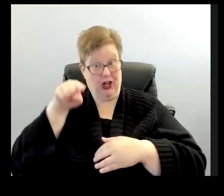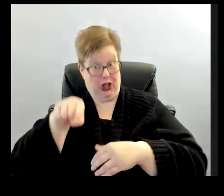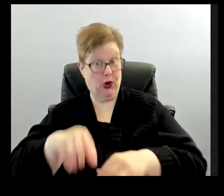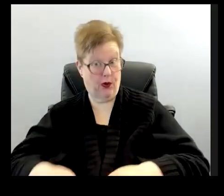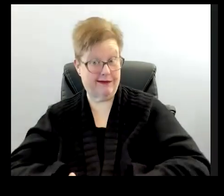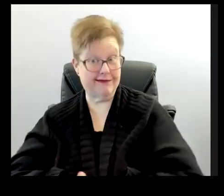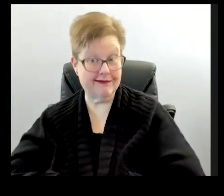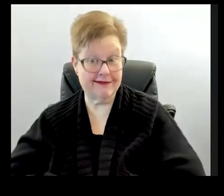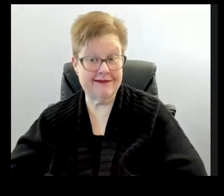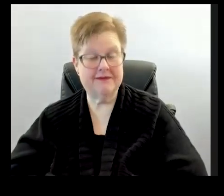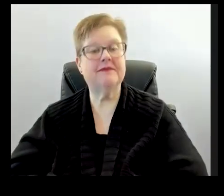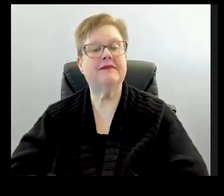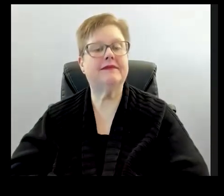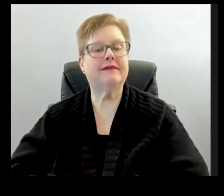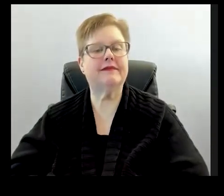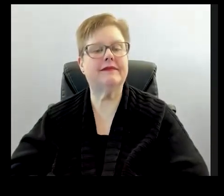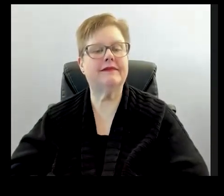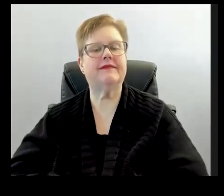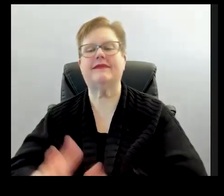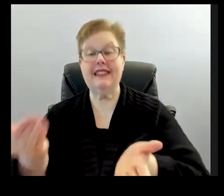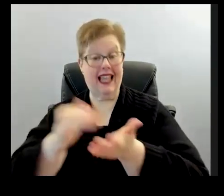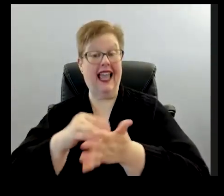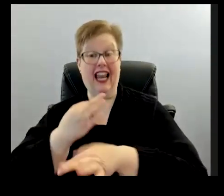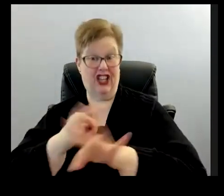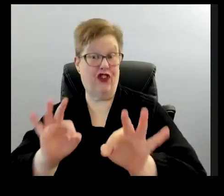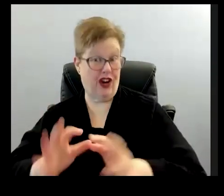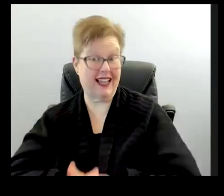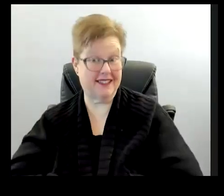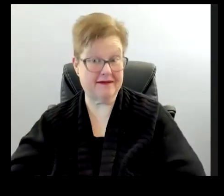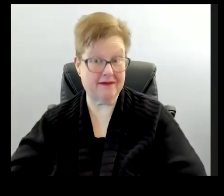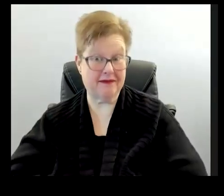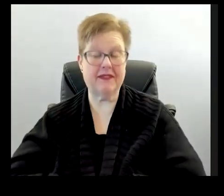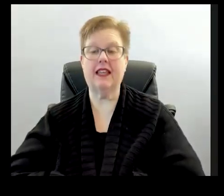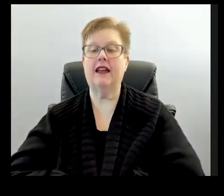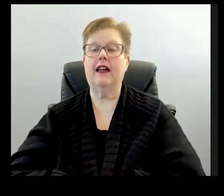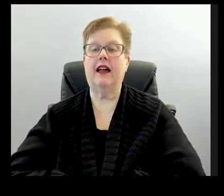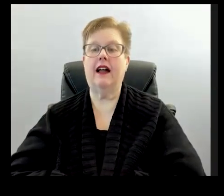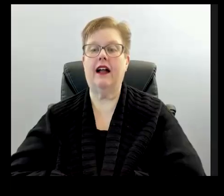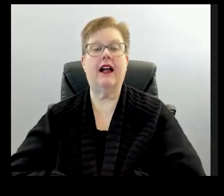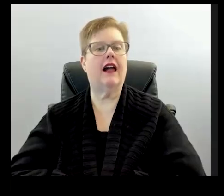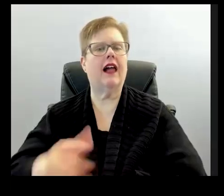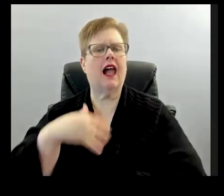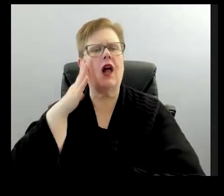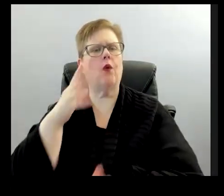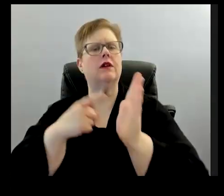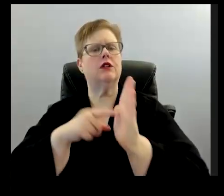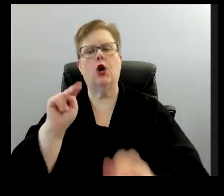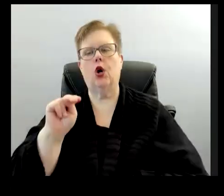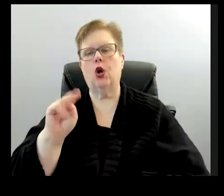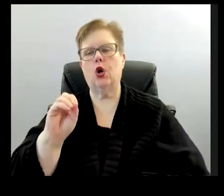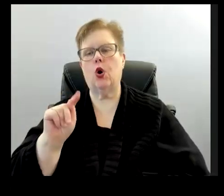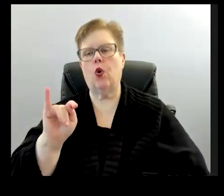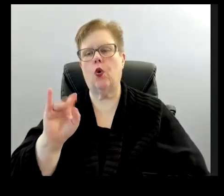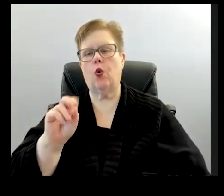for you. And again, it is free. And I'm actually going to show you Notion, which I mentioned as a